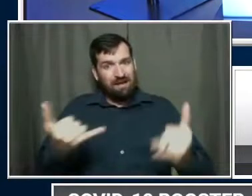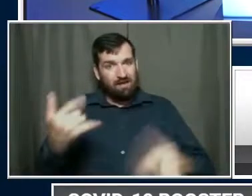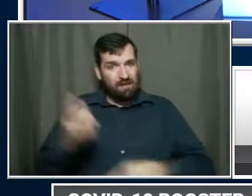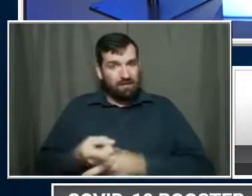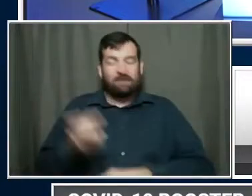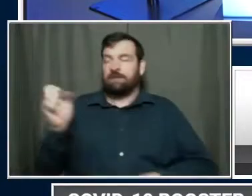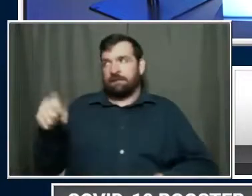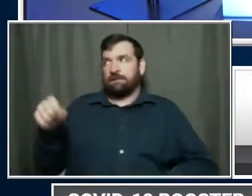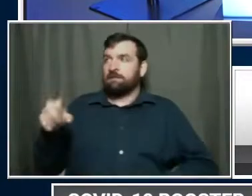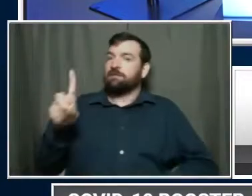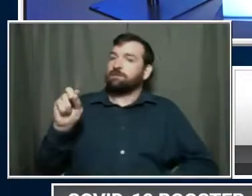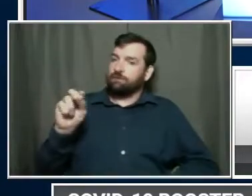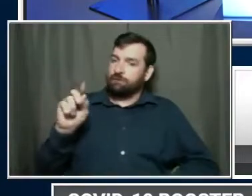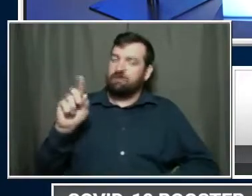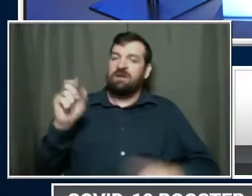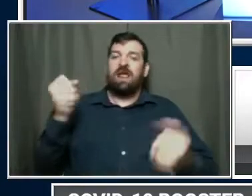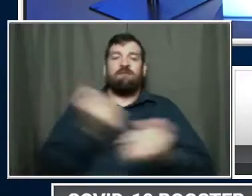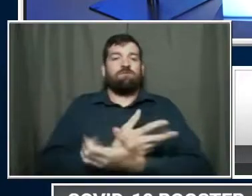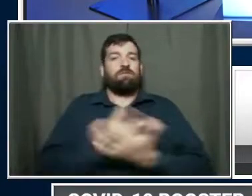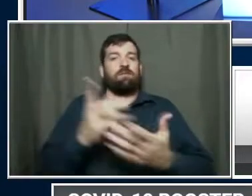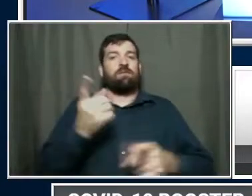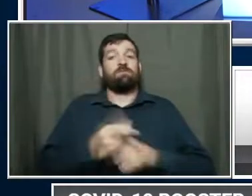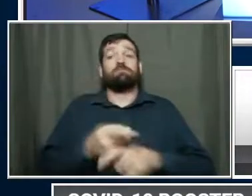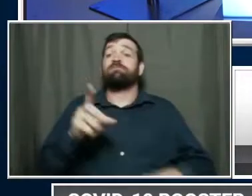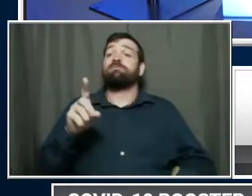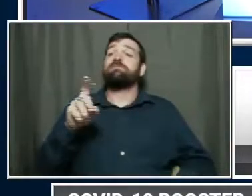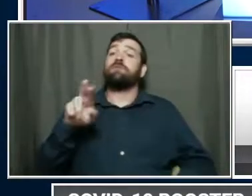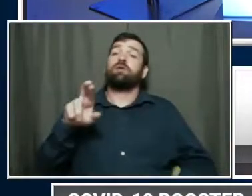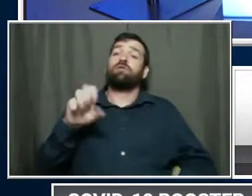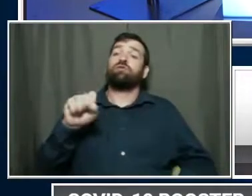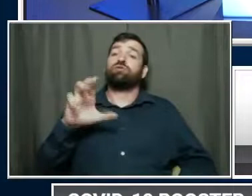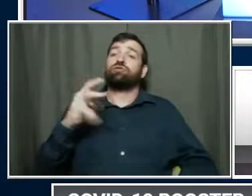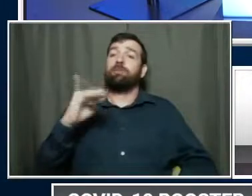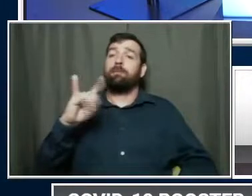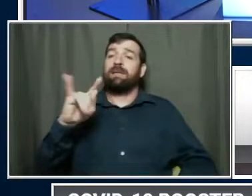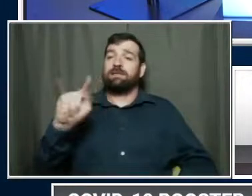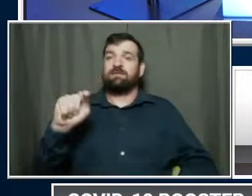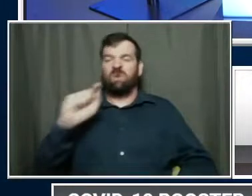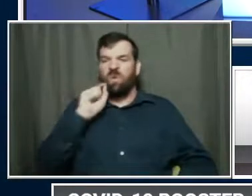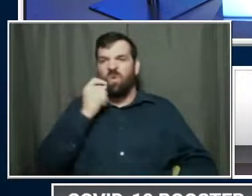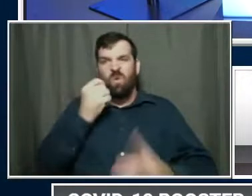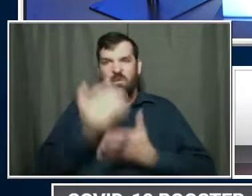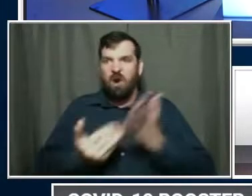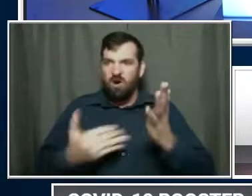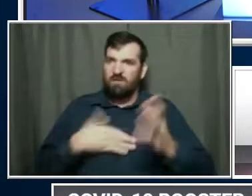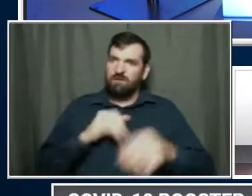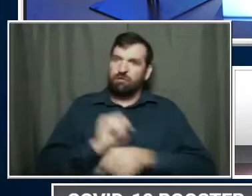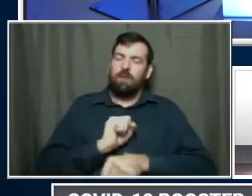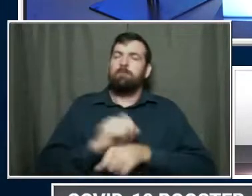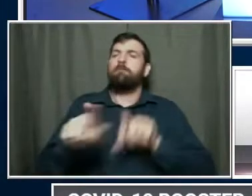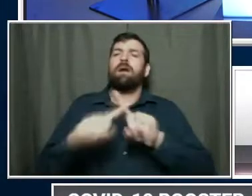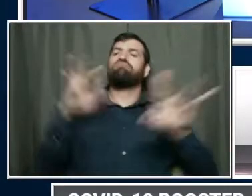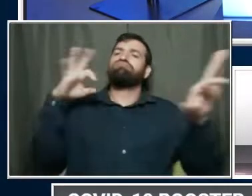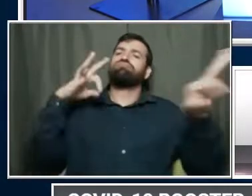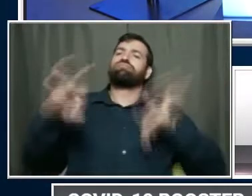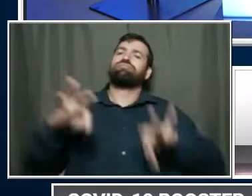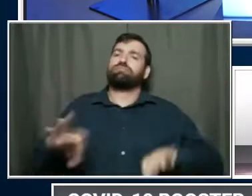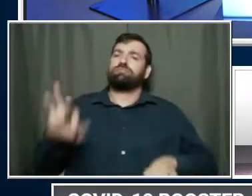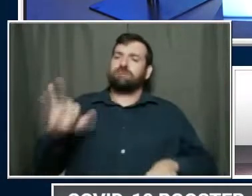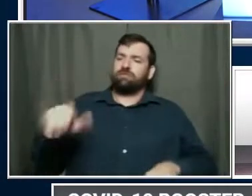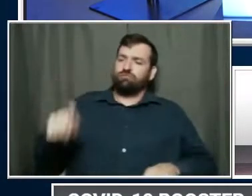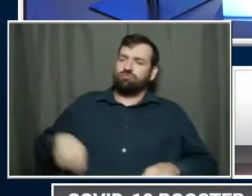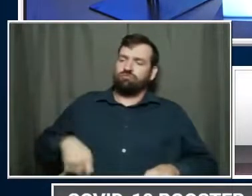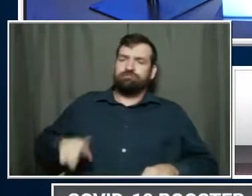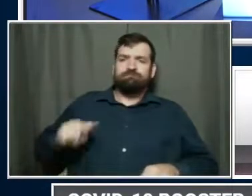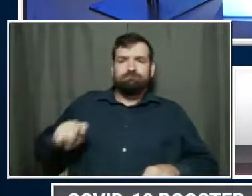Everything does. Everything does. Dr. Schmidt, this is always a cool part of my job, but take us through a kidney transplant. I've been in that OR with you and